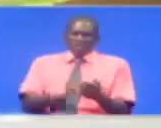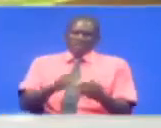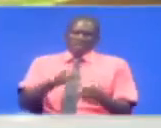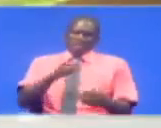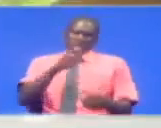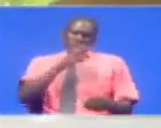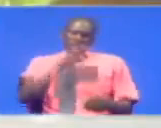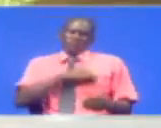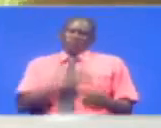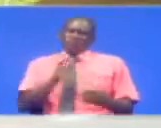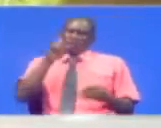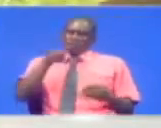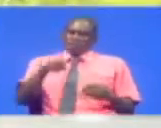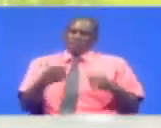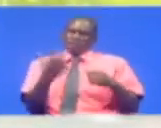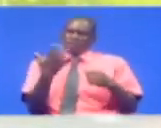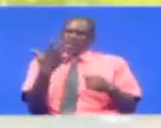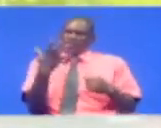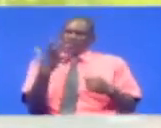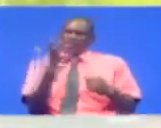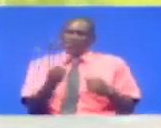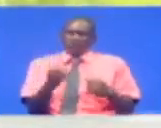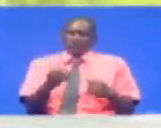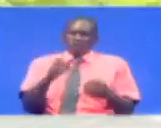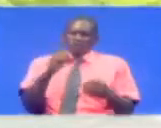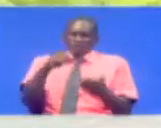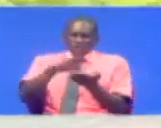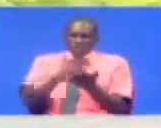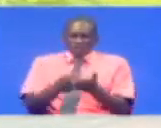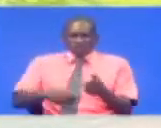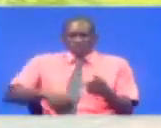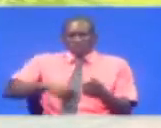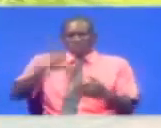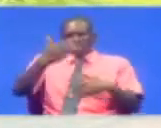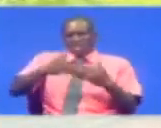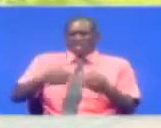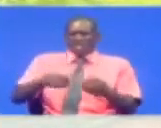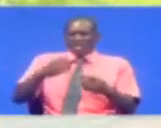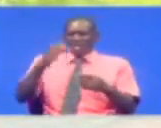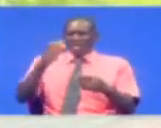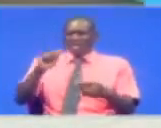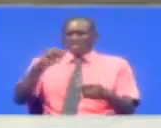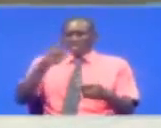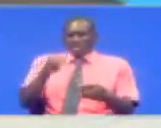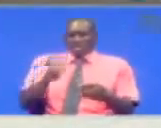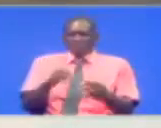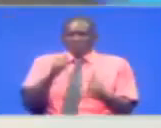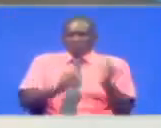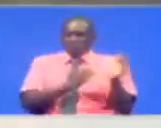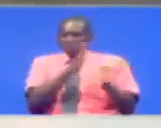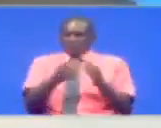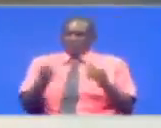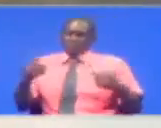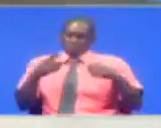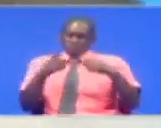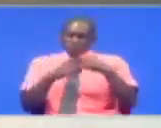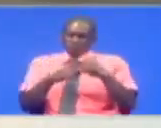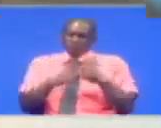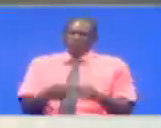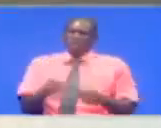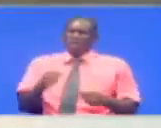per share to be paid on or around the annual general meeting scheduled to be held in June. Alex